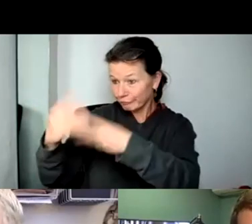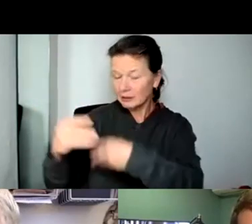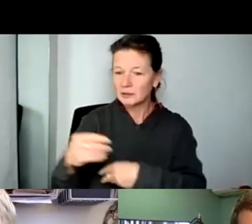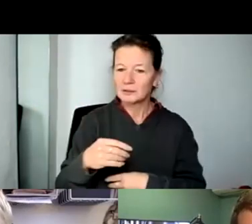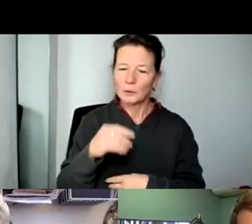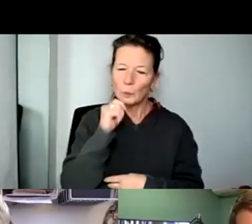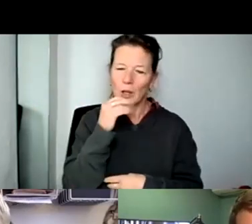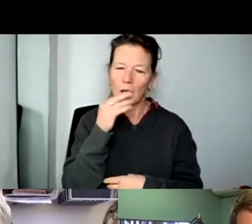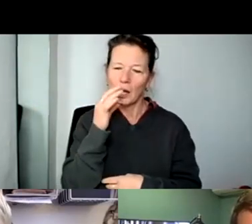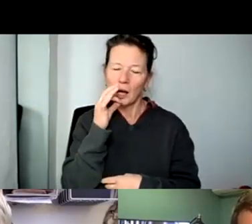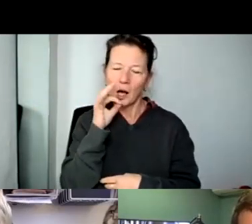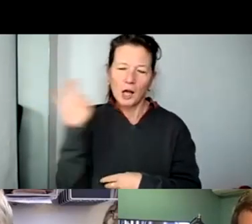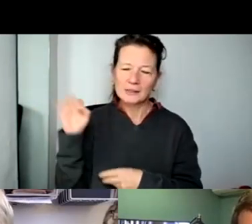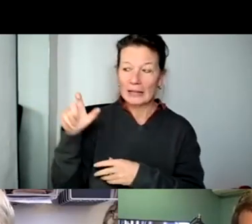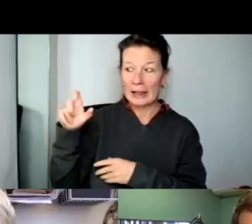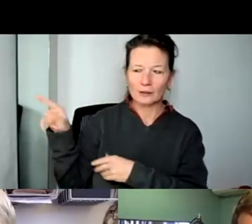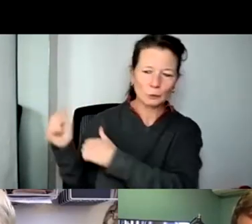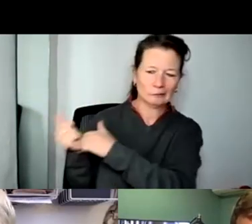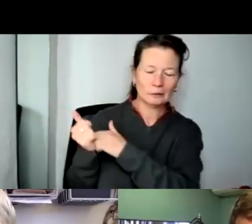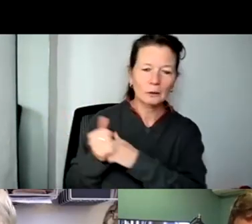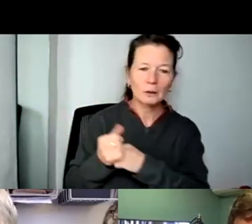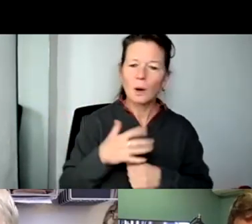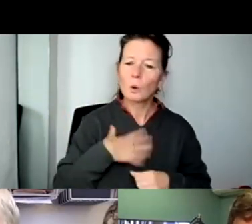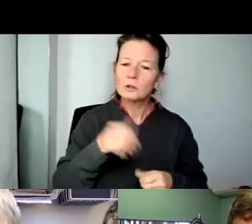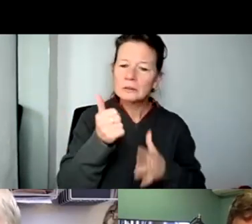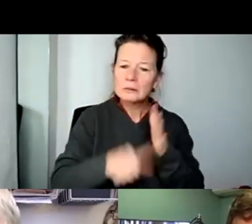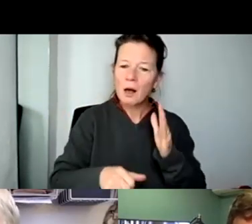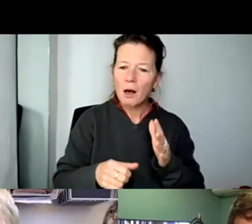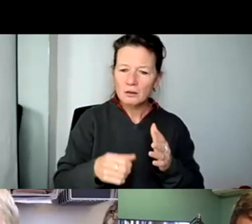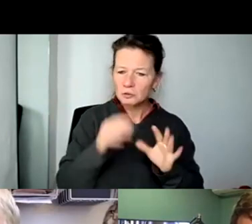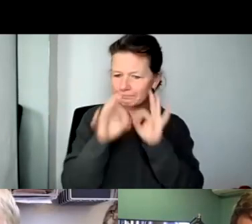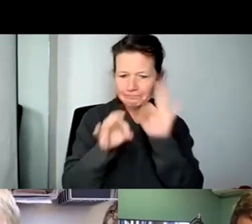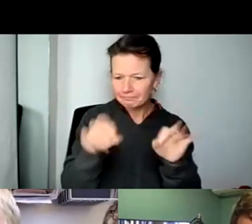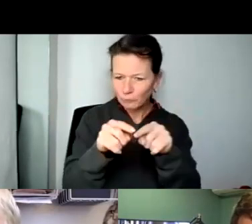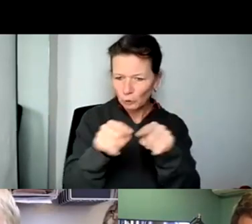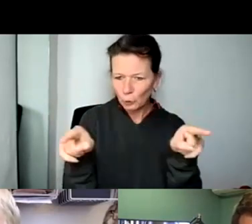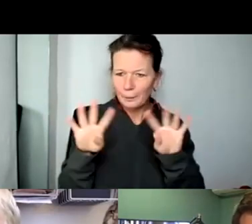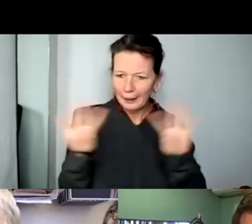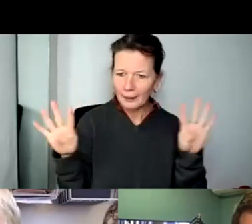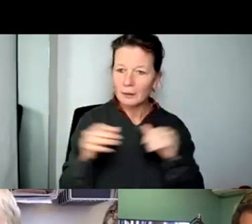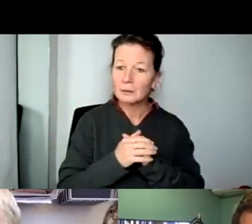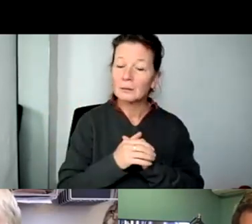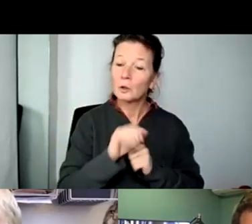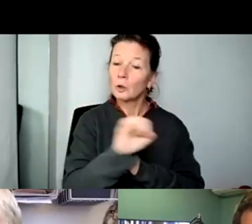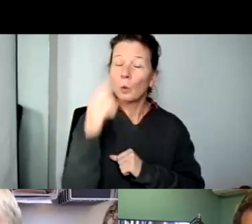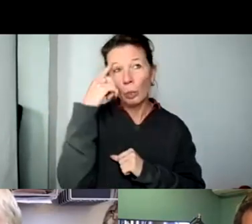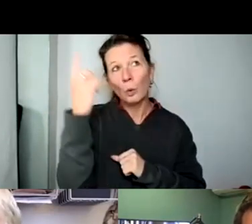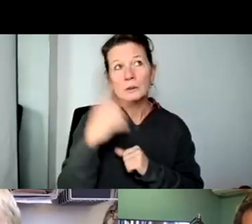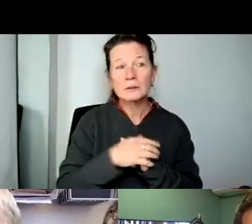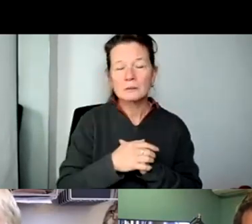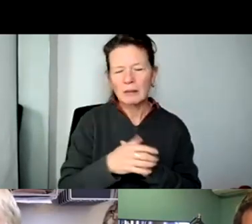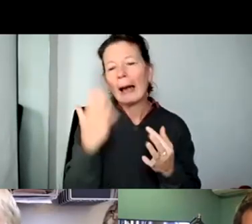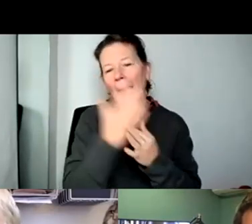a bit of a hand. But I just wanted to get the ball rolling by asking you about your thoughts on, obviously,